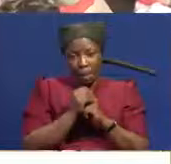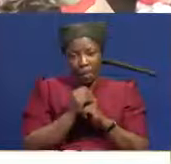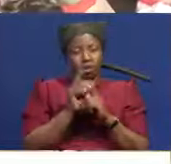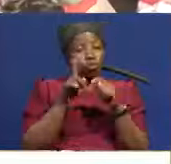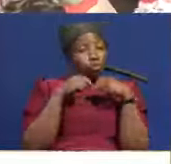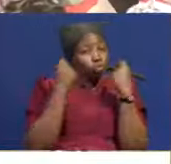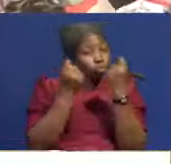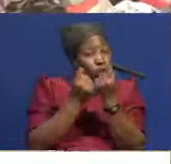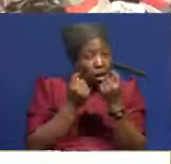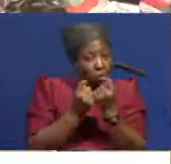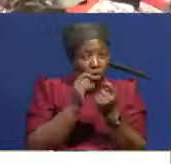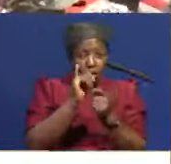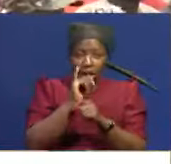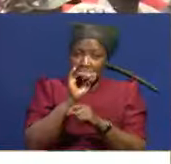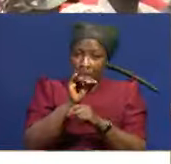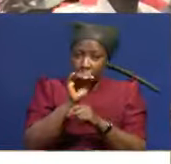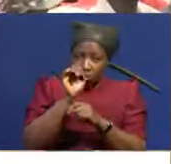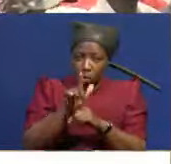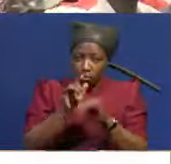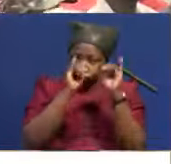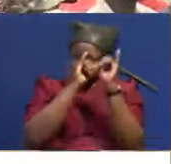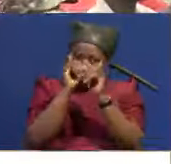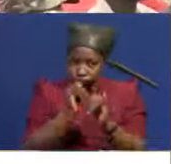ukabila, tutawachana na wao.